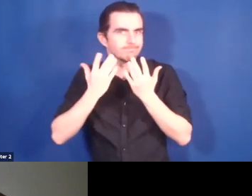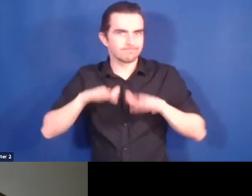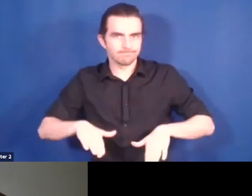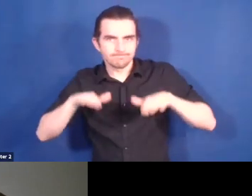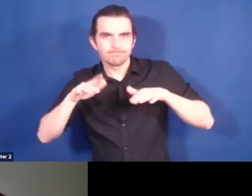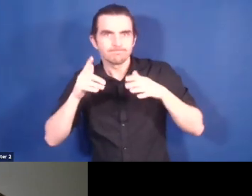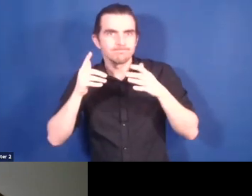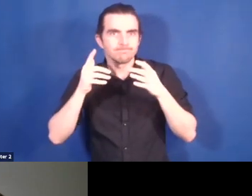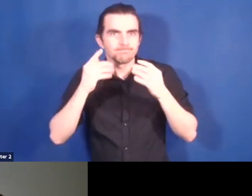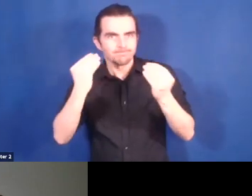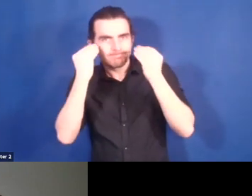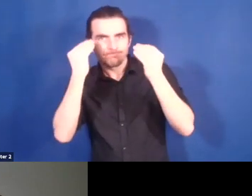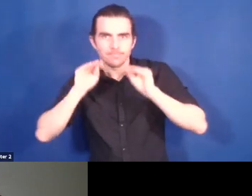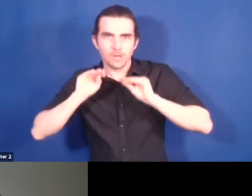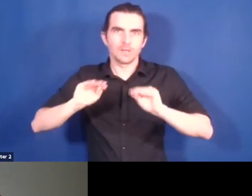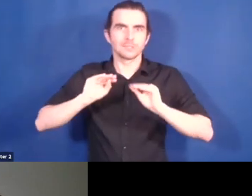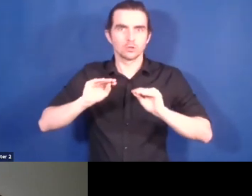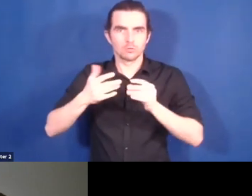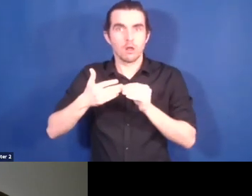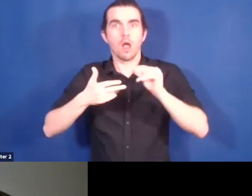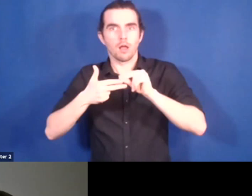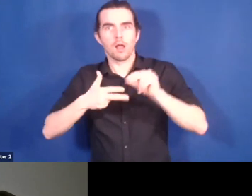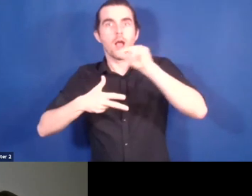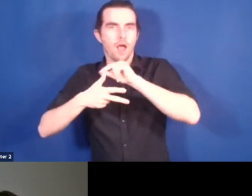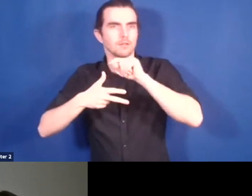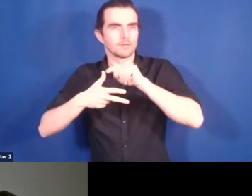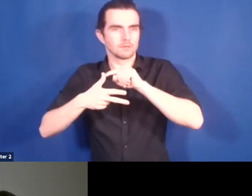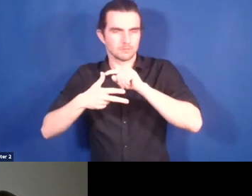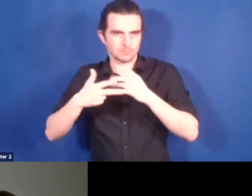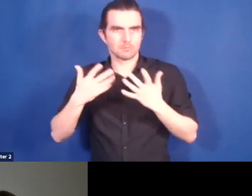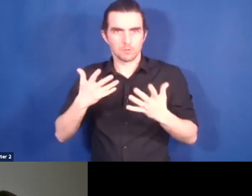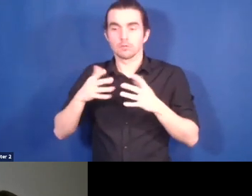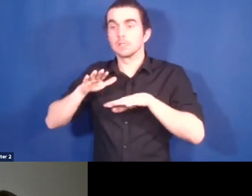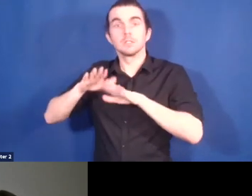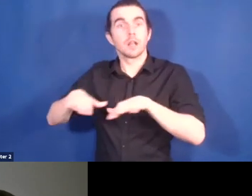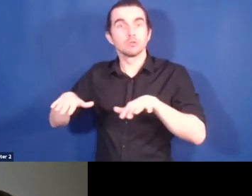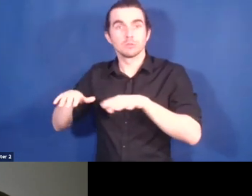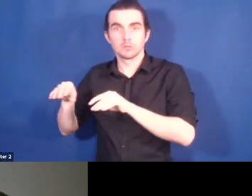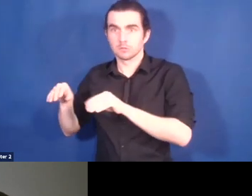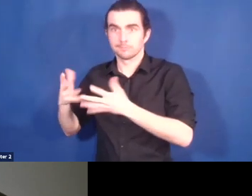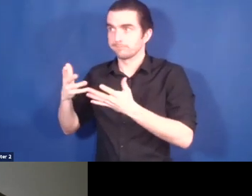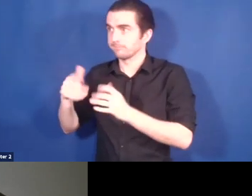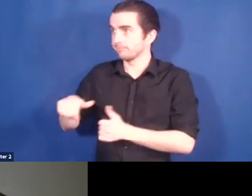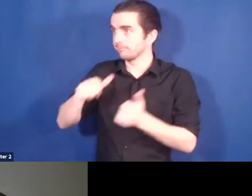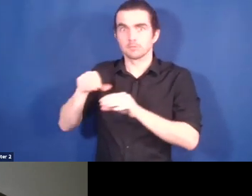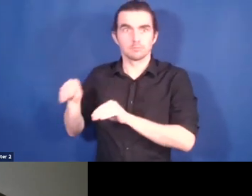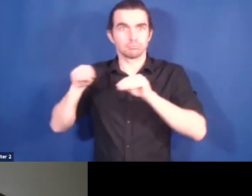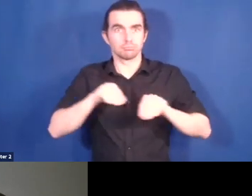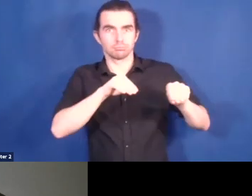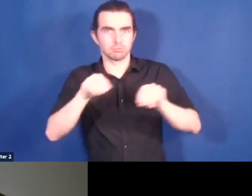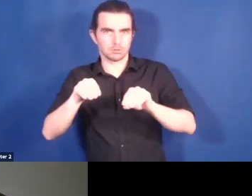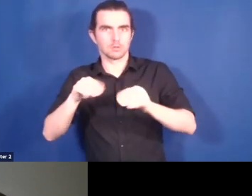education. And UNHCR has, almost since its inception, tried